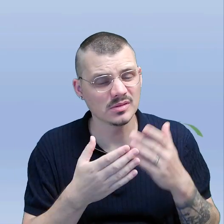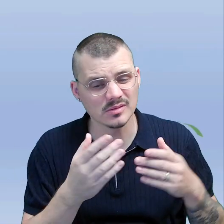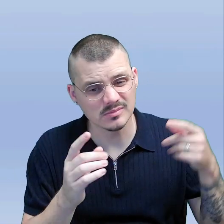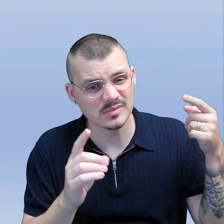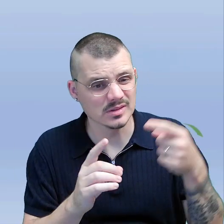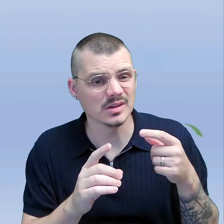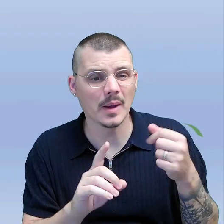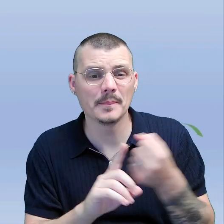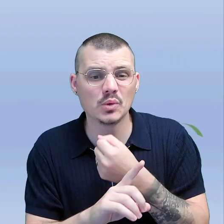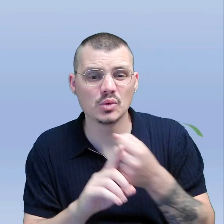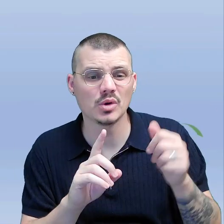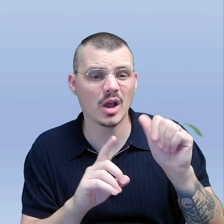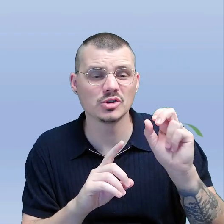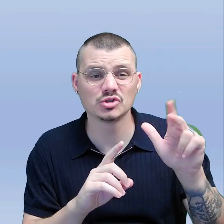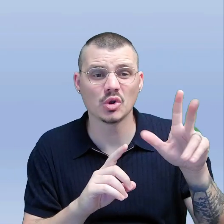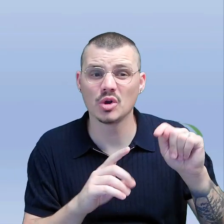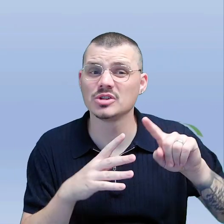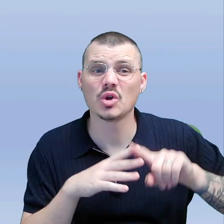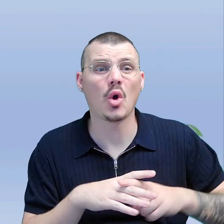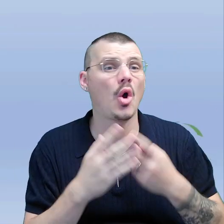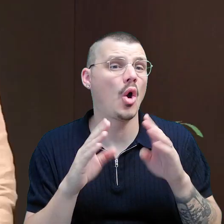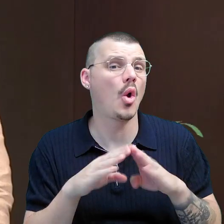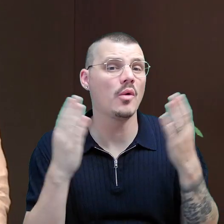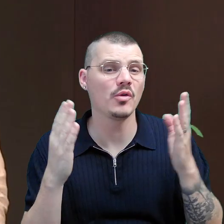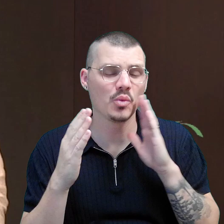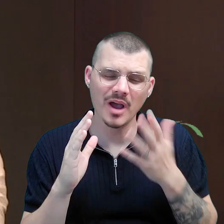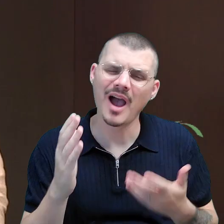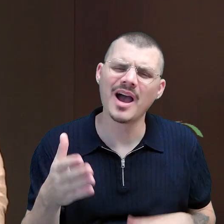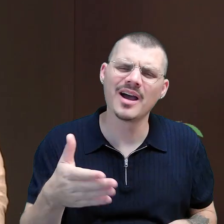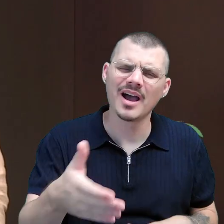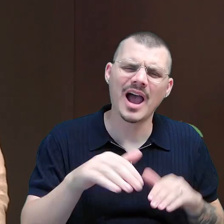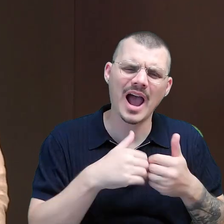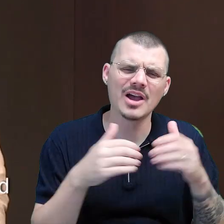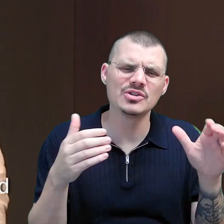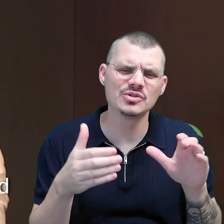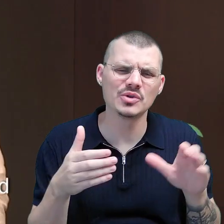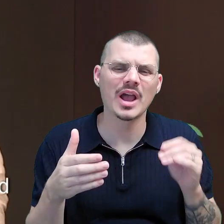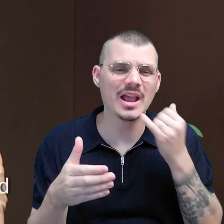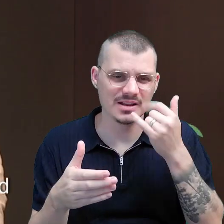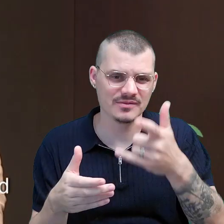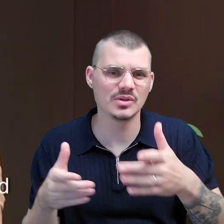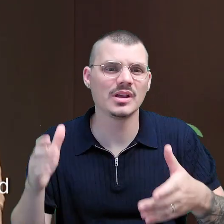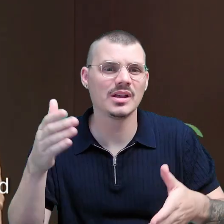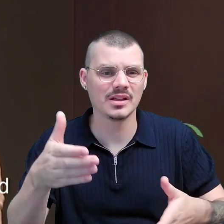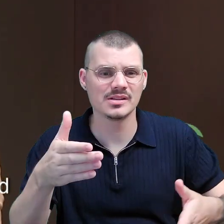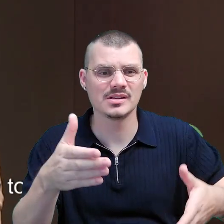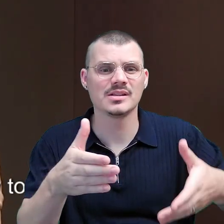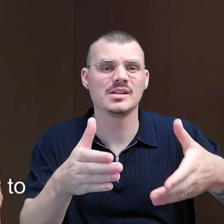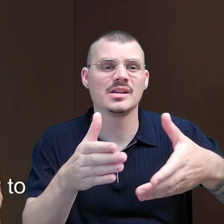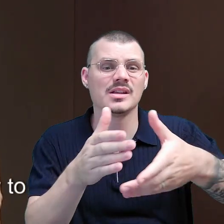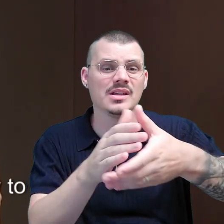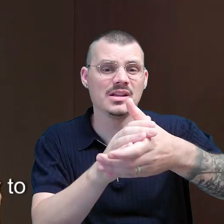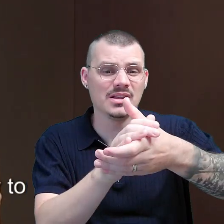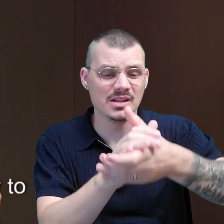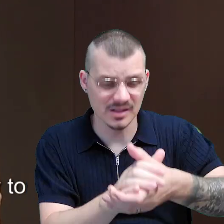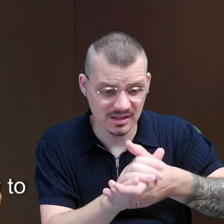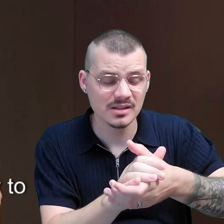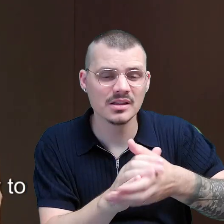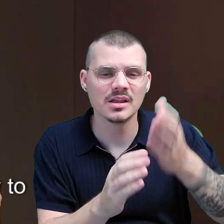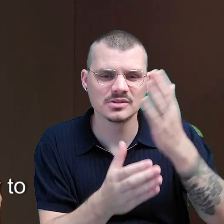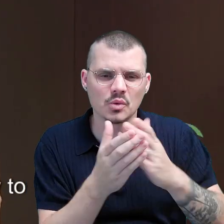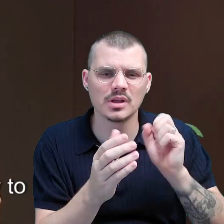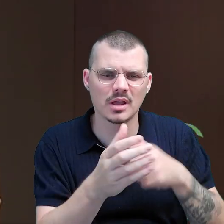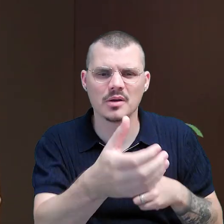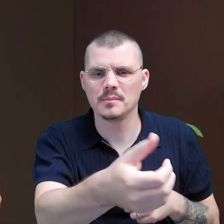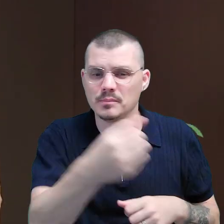and assault was a handshake. Hey, how you doing, man? And if you do a right hand to right hand handshake, it's very easy